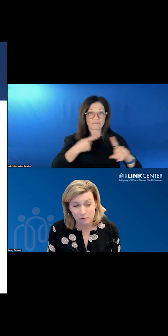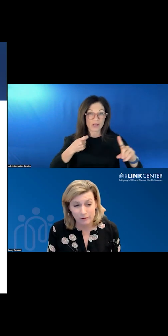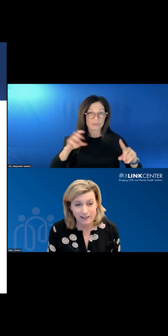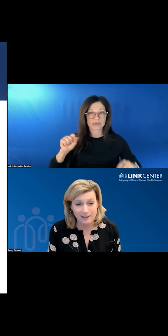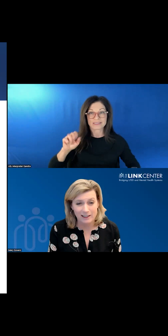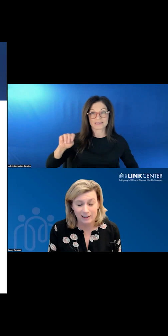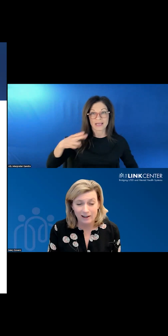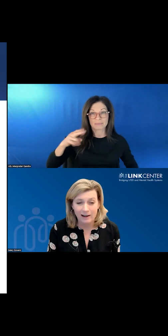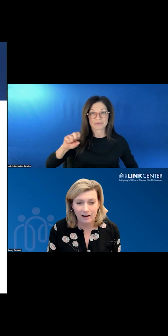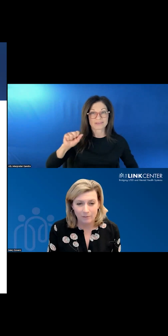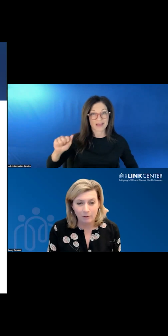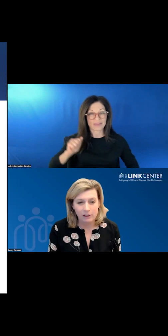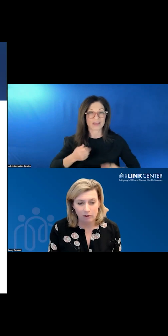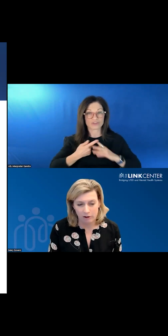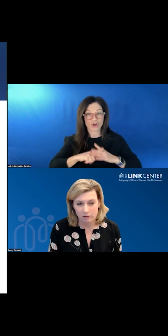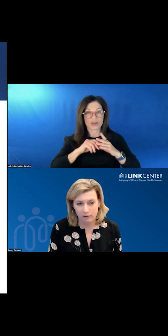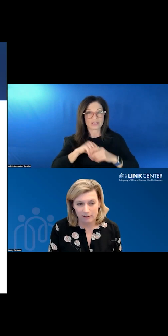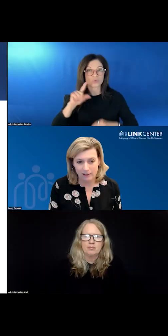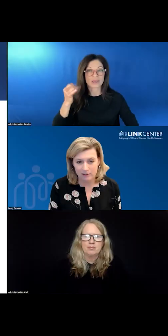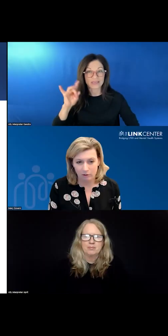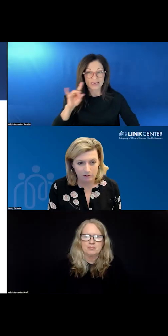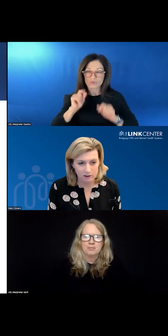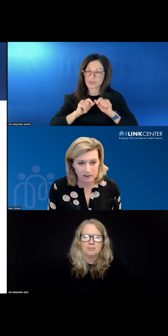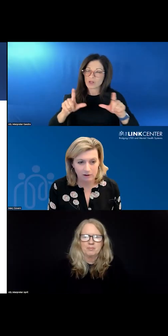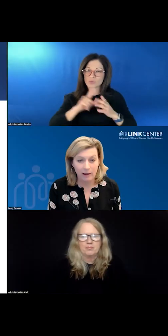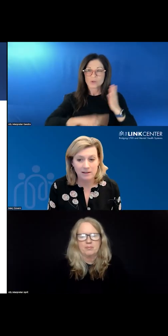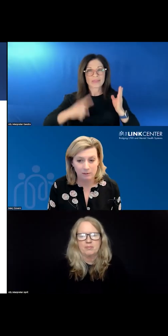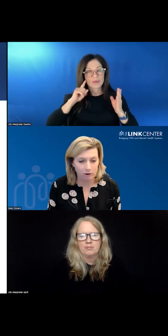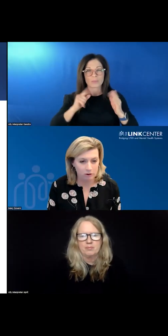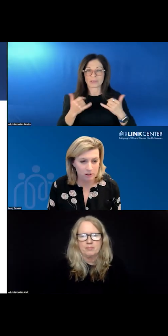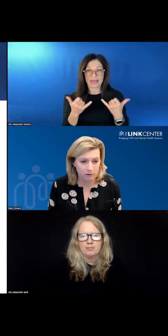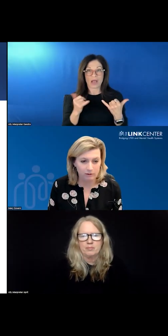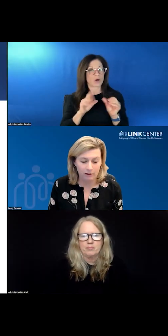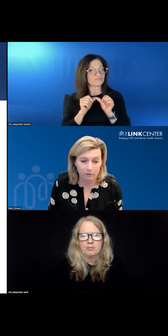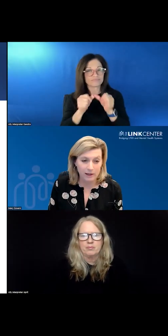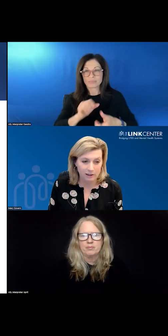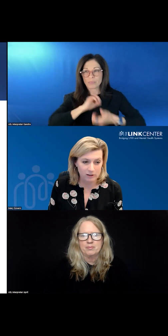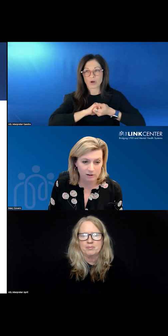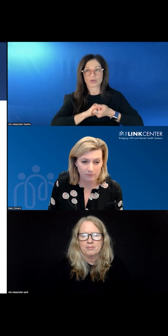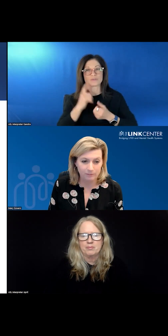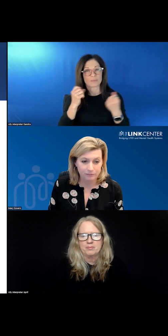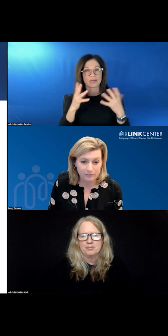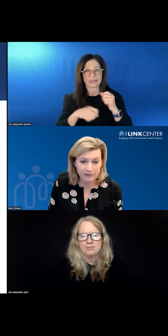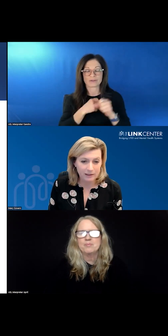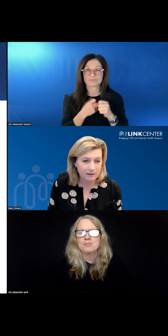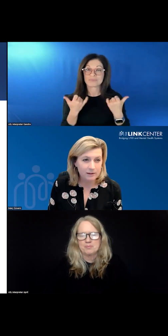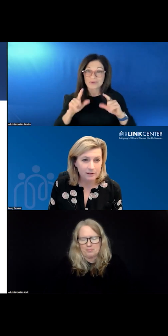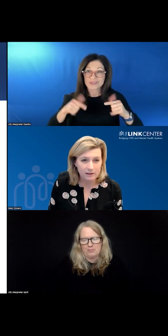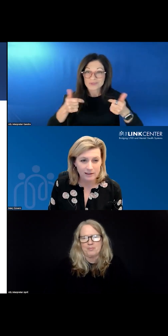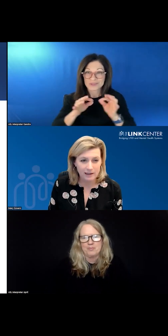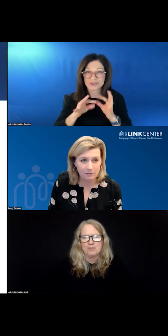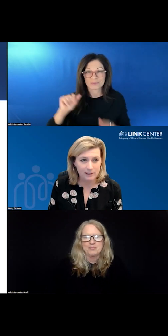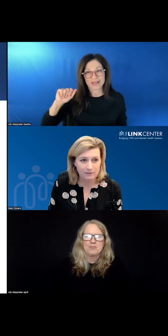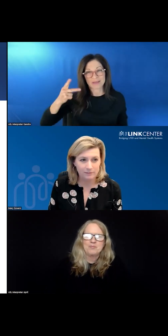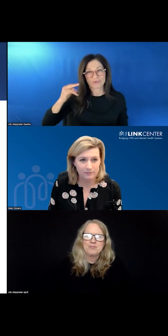convening in 2018 that really launched what I think is going to be just now a lasting partnership for many years to come.